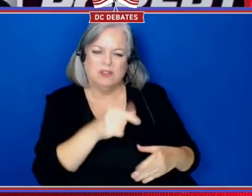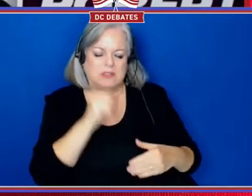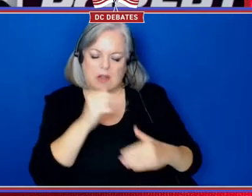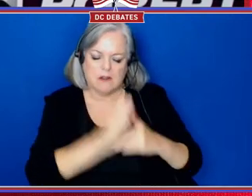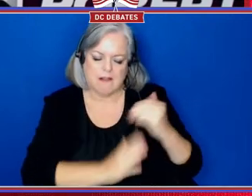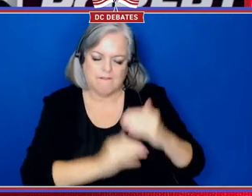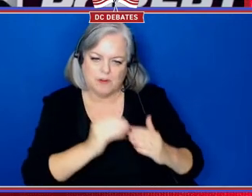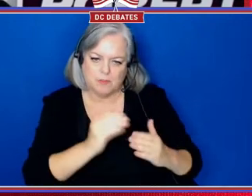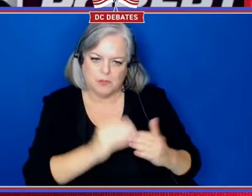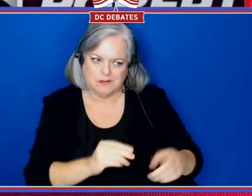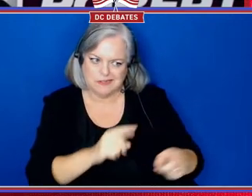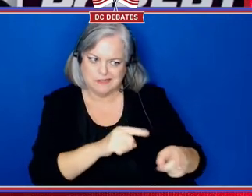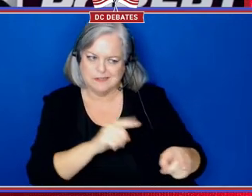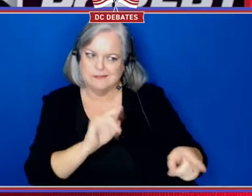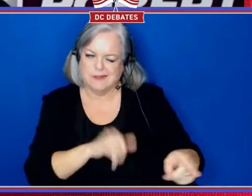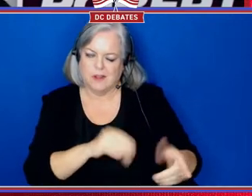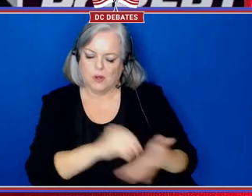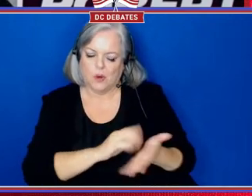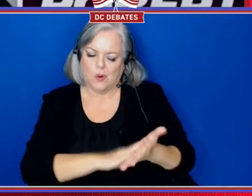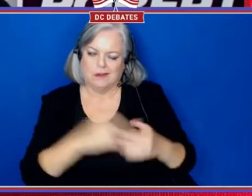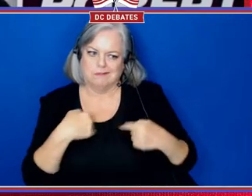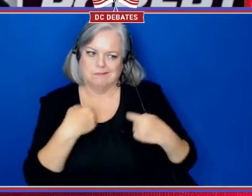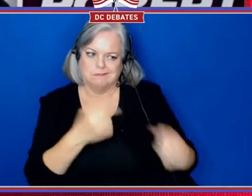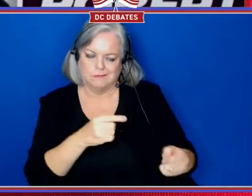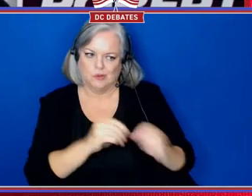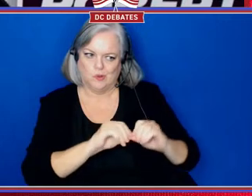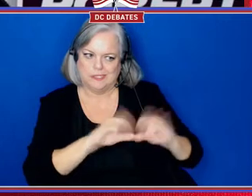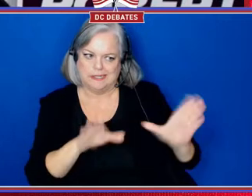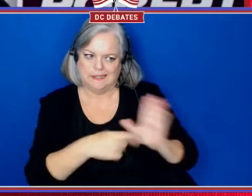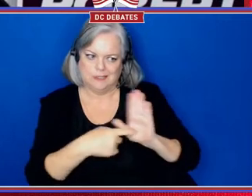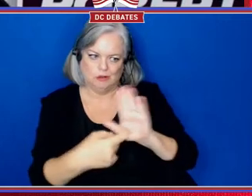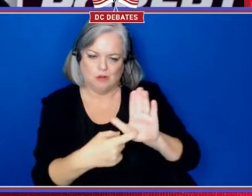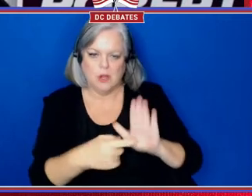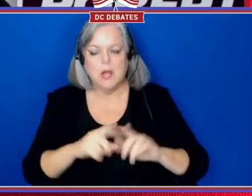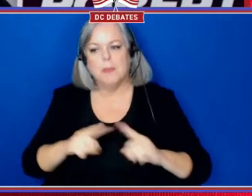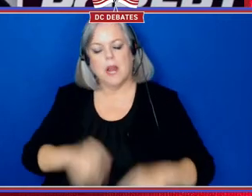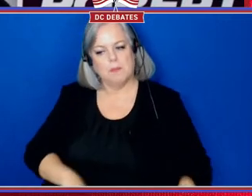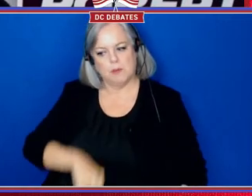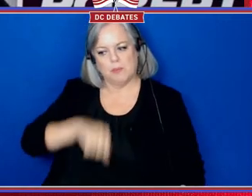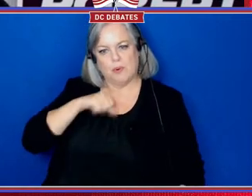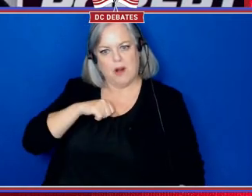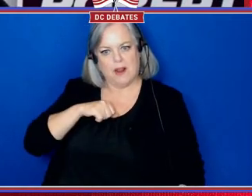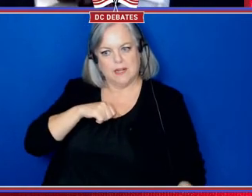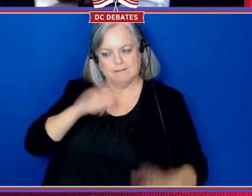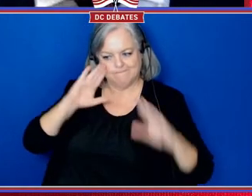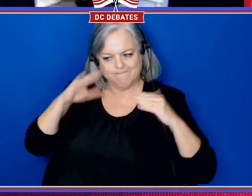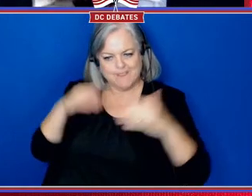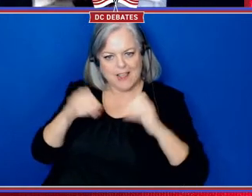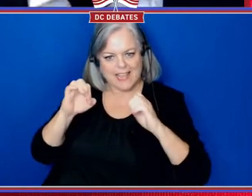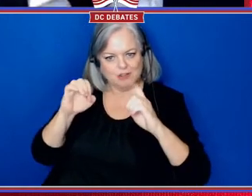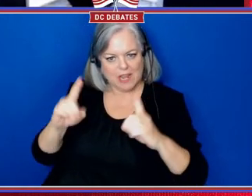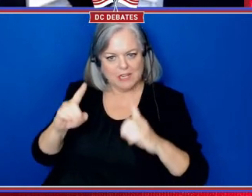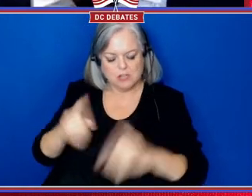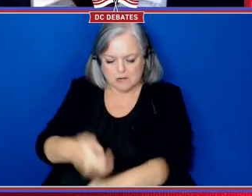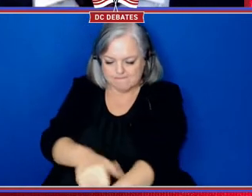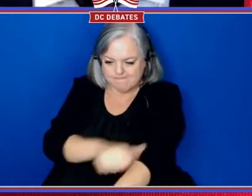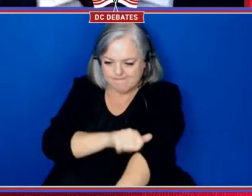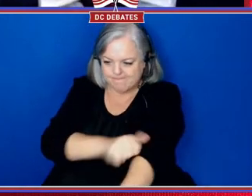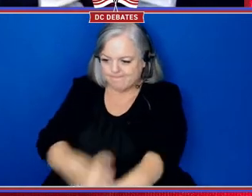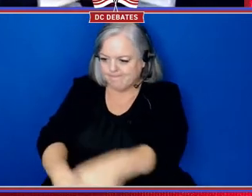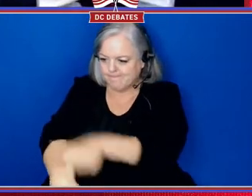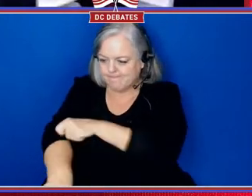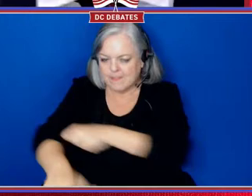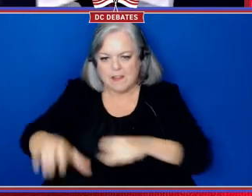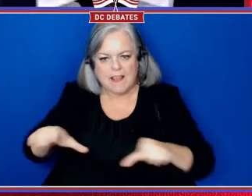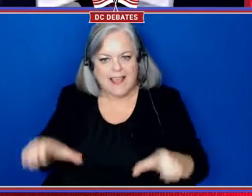I'm going to take pride in my record on public education because I'm going to roll up my sleeves and be serious and be active where you have not. Alice Deal for All was never